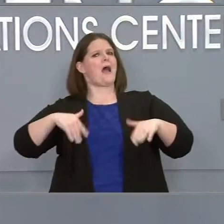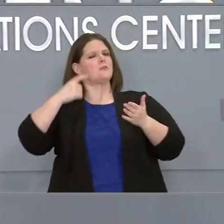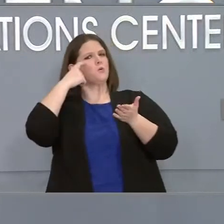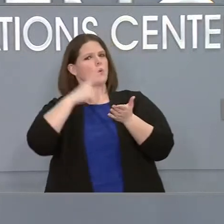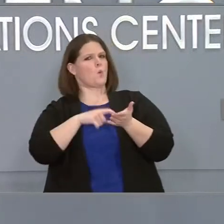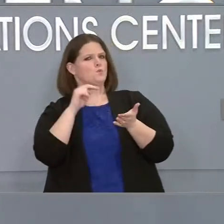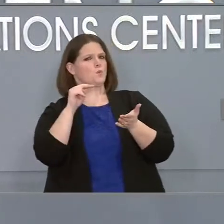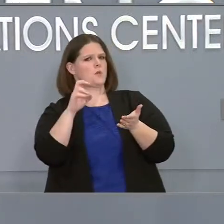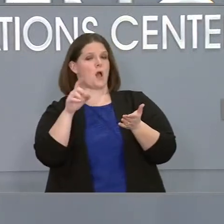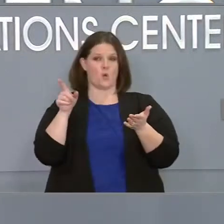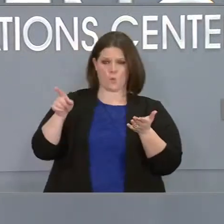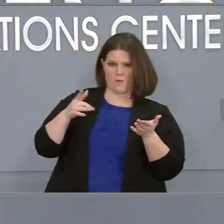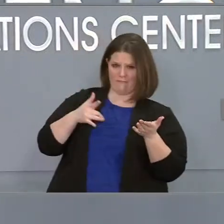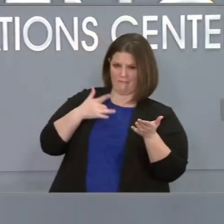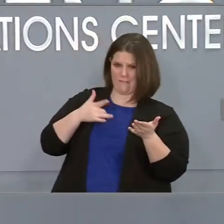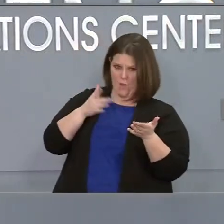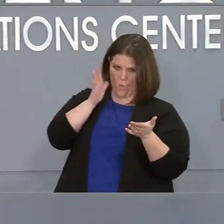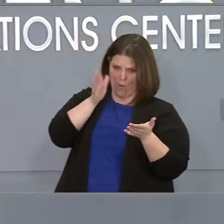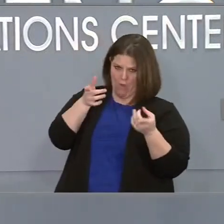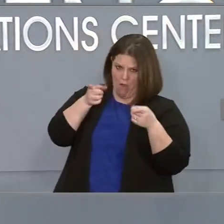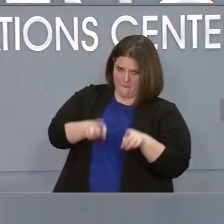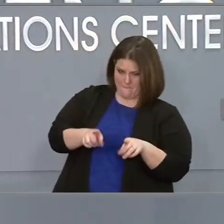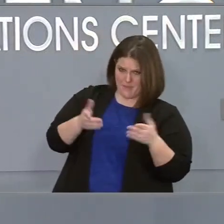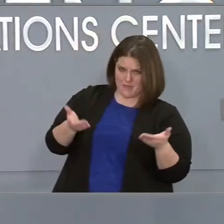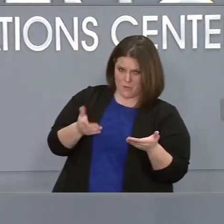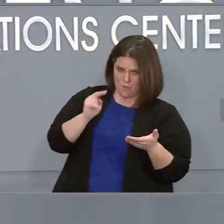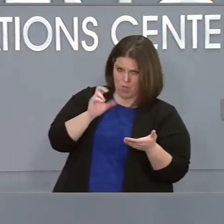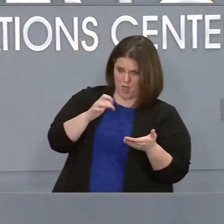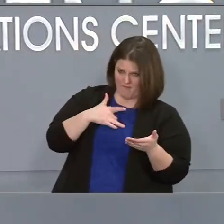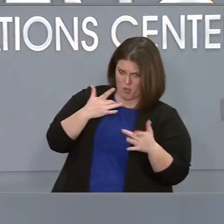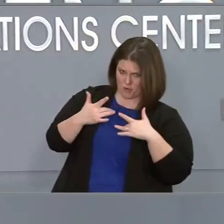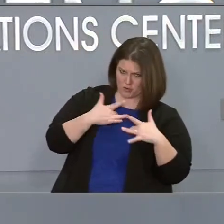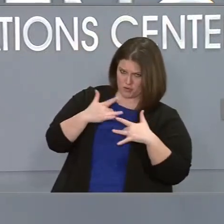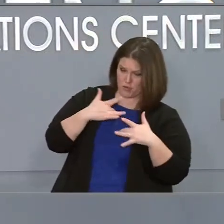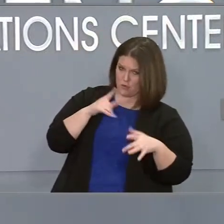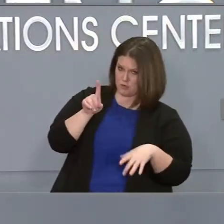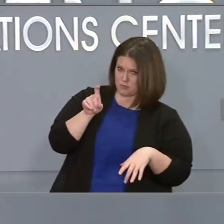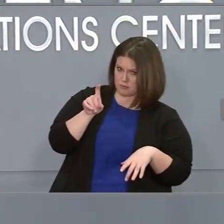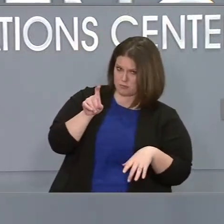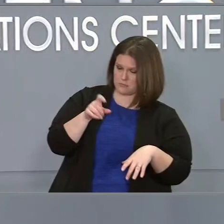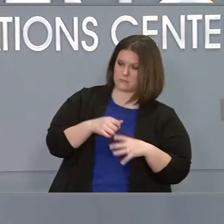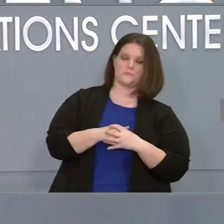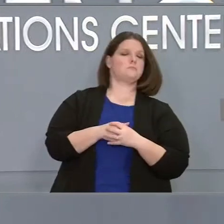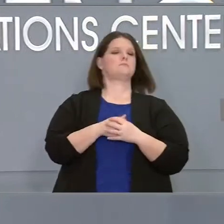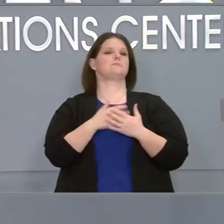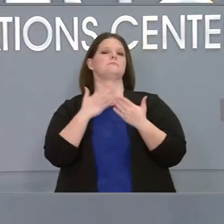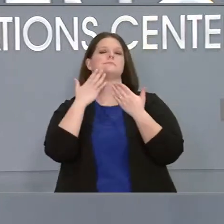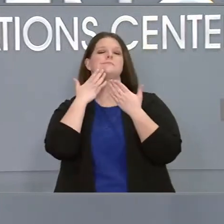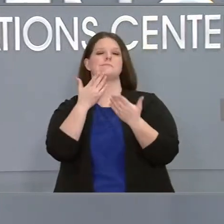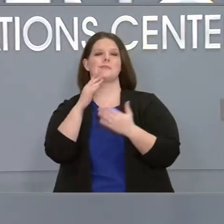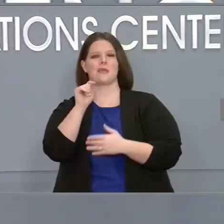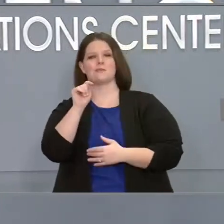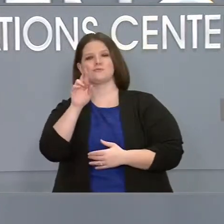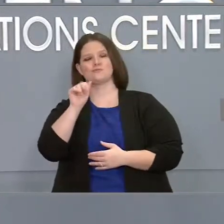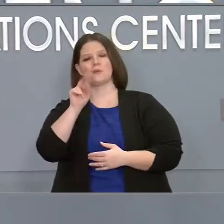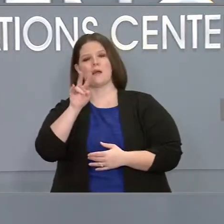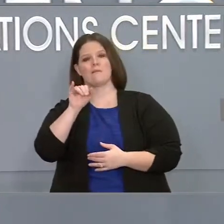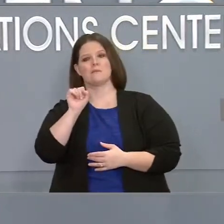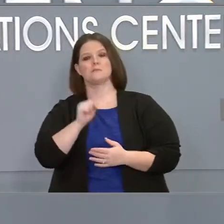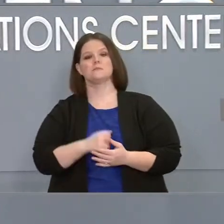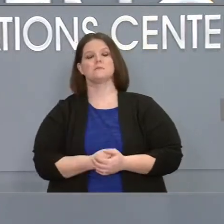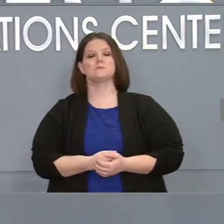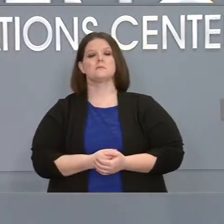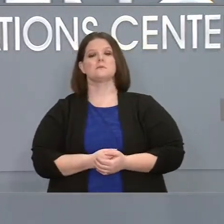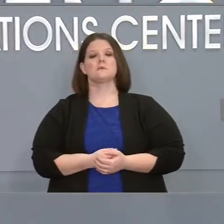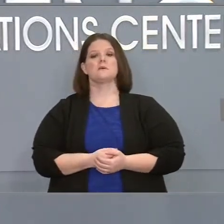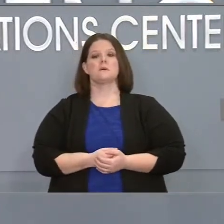a concern in the months to come? Thanks, Travis, and thanks for coming in person. So what I would say is that there